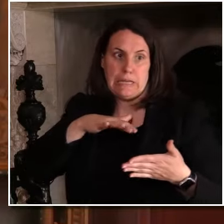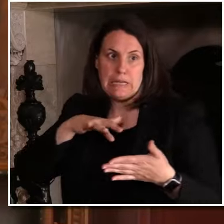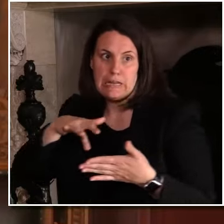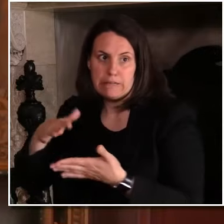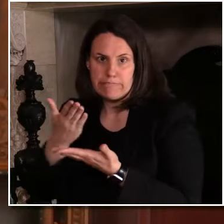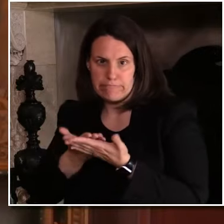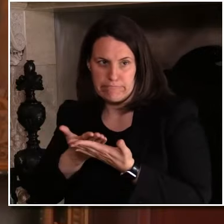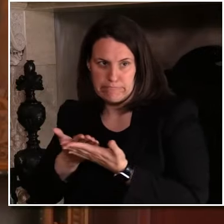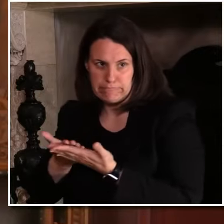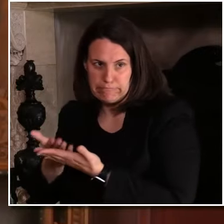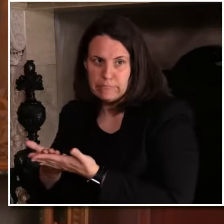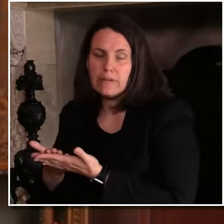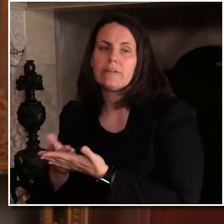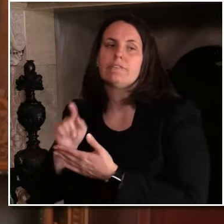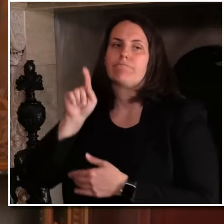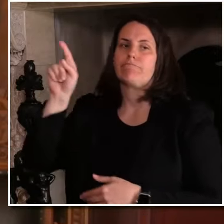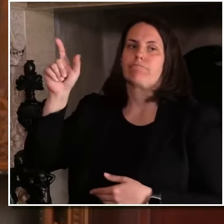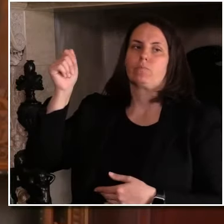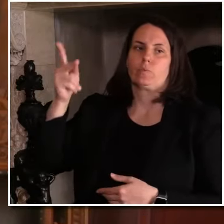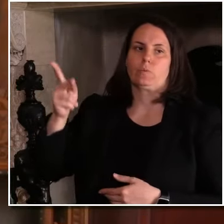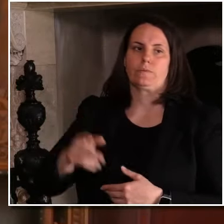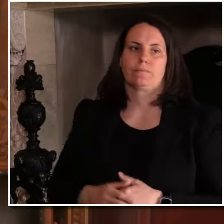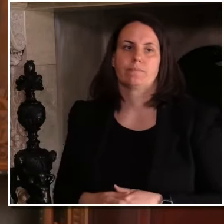that question, how many people have been